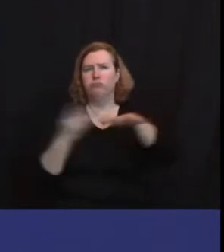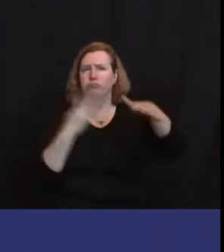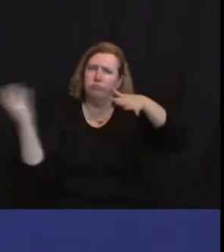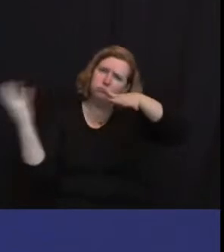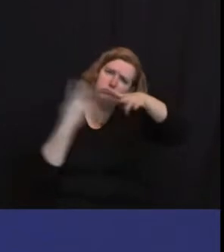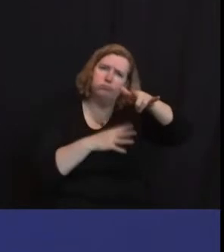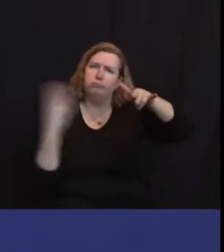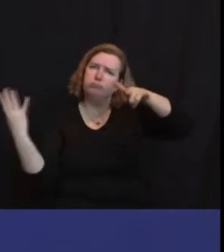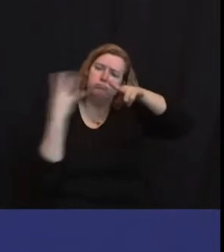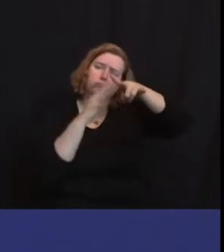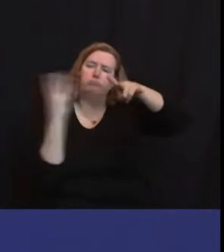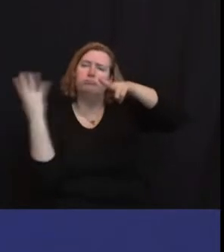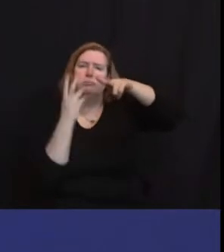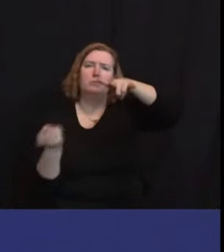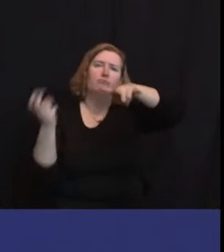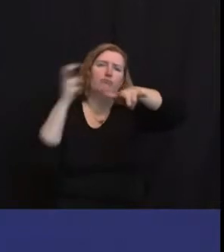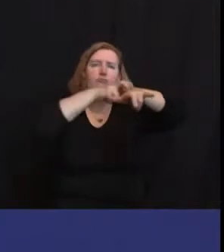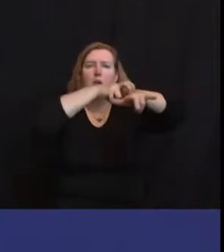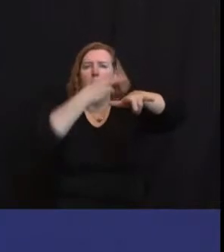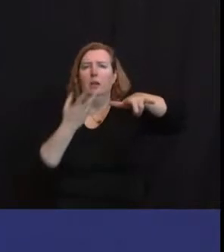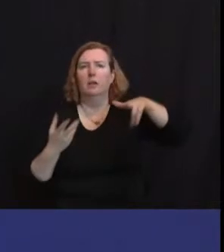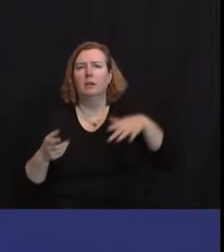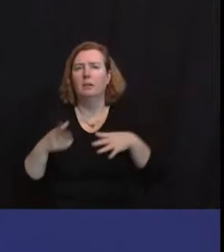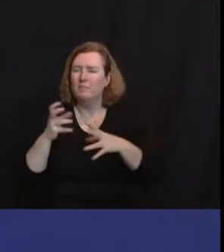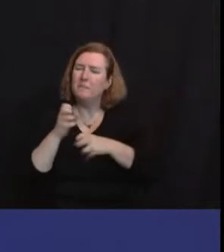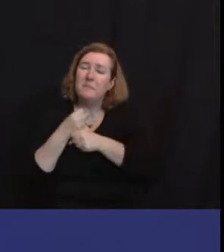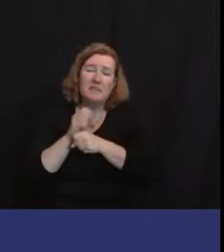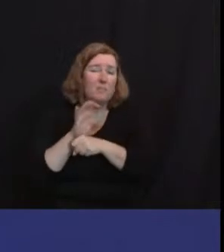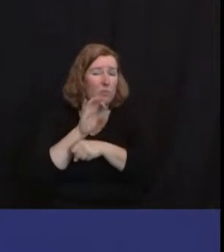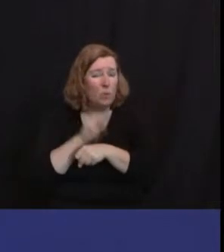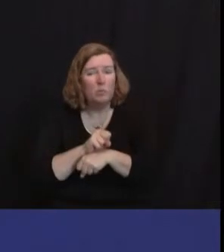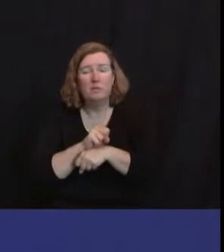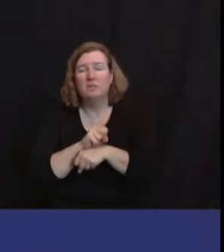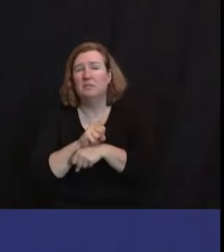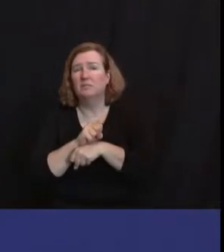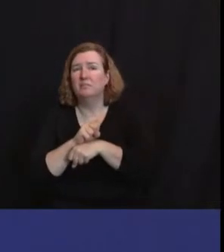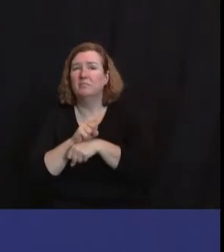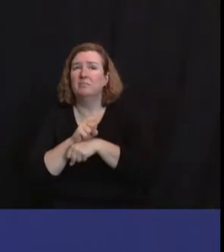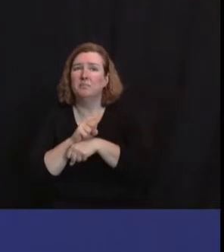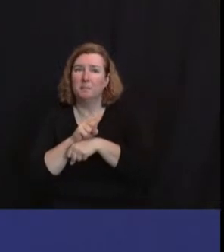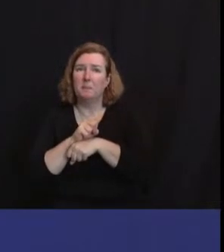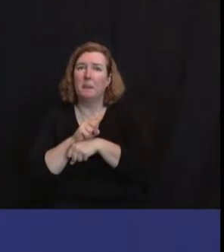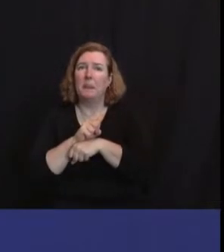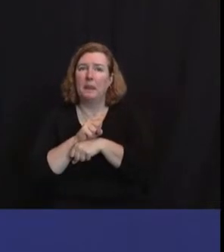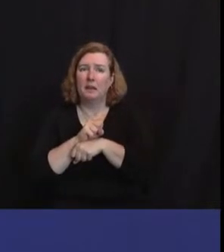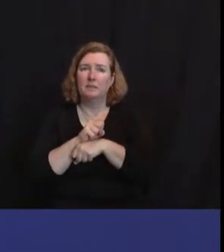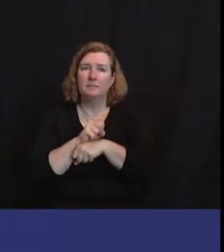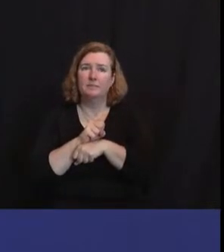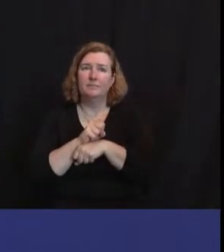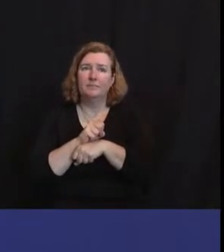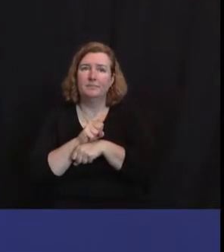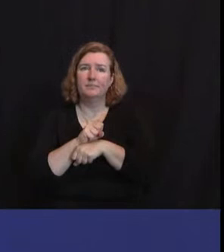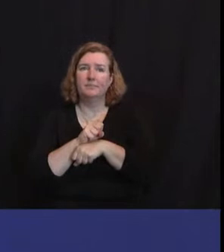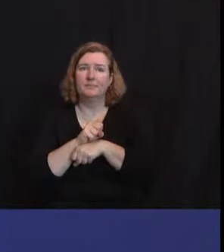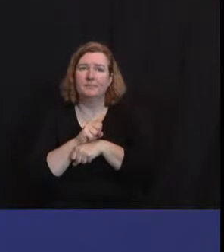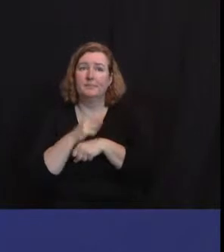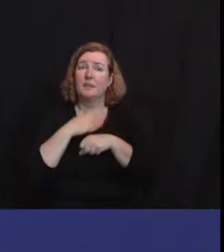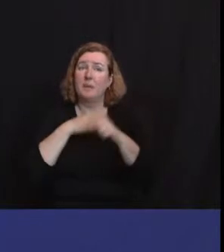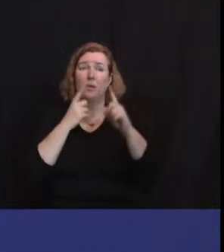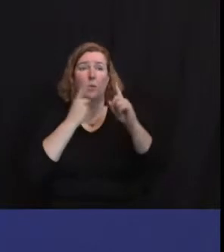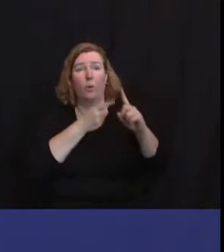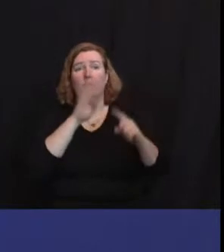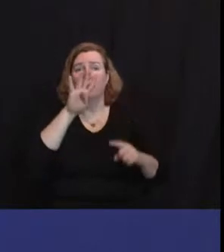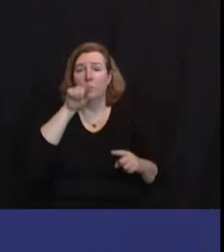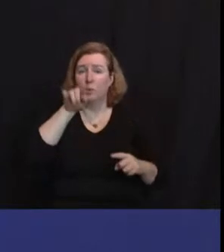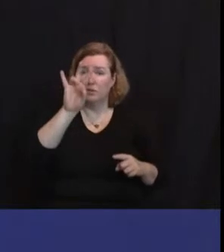get an appointment, not necessarily get your vaccine on that appointment. And again, our objective is 4.7 million people by the end of June.